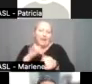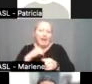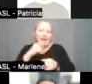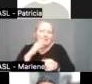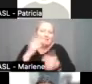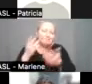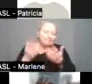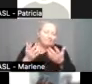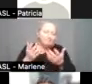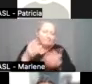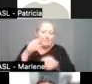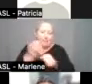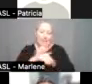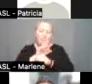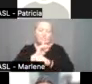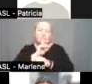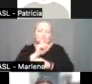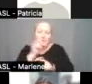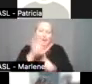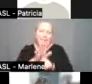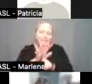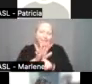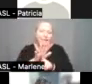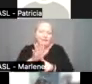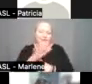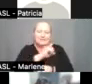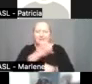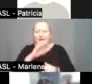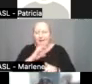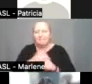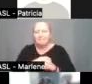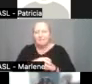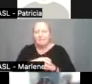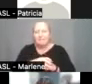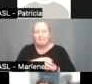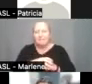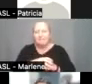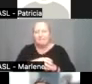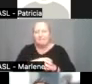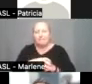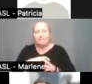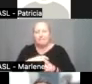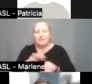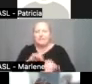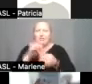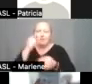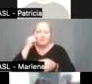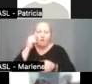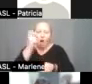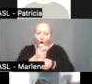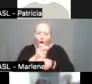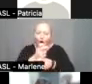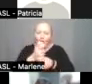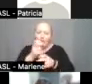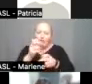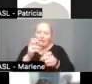you know the pandemic has really impacted um staff um especially in our hard to fill positions um like special